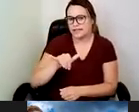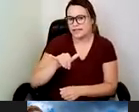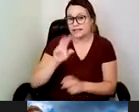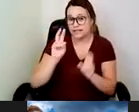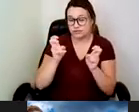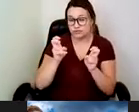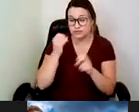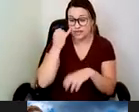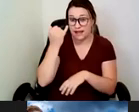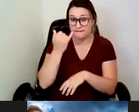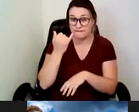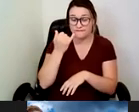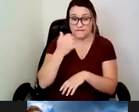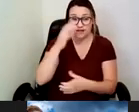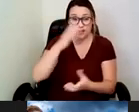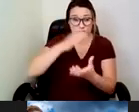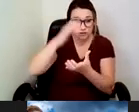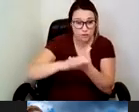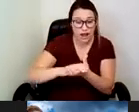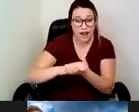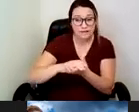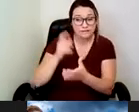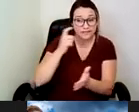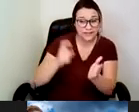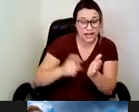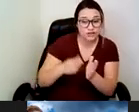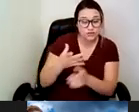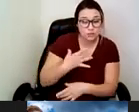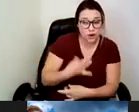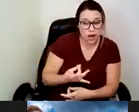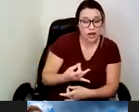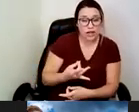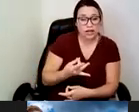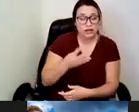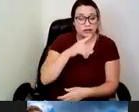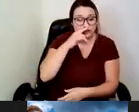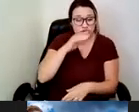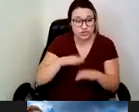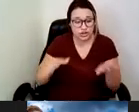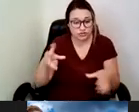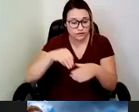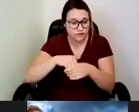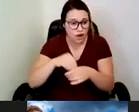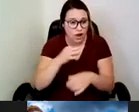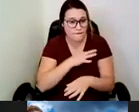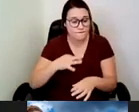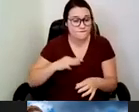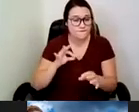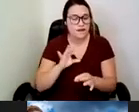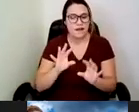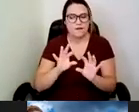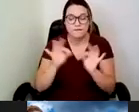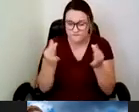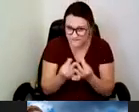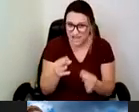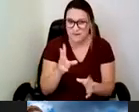acknowledging to them, this must be difficult. Would you like the children also involved? Would you like a family meeting? How can we help support you?